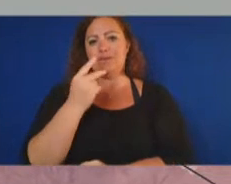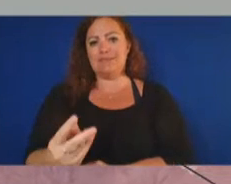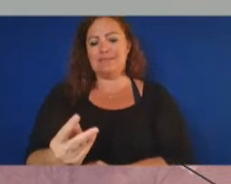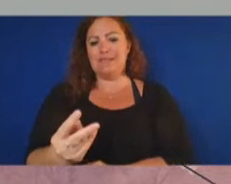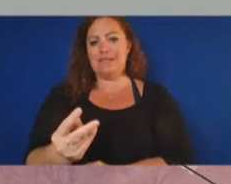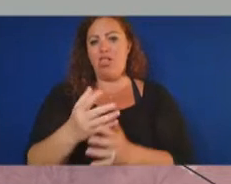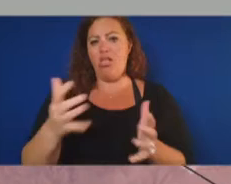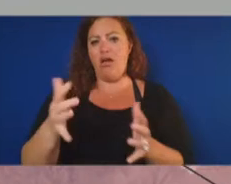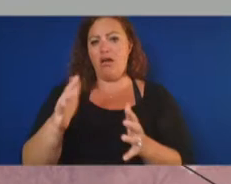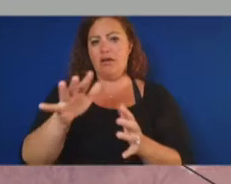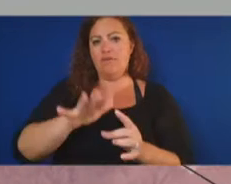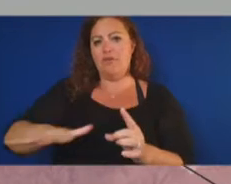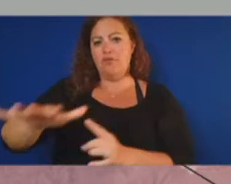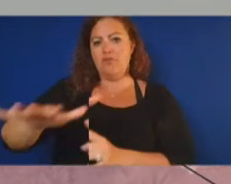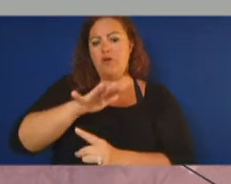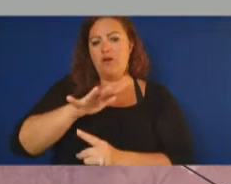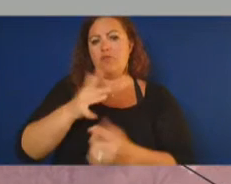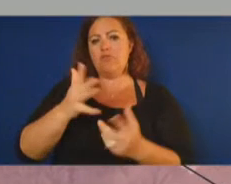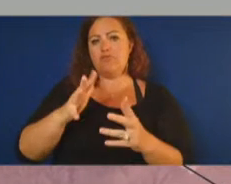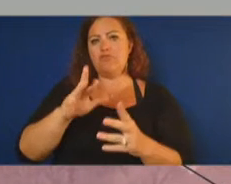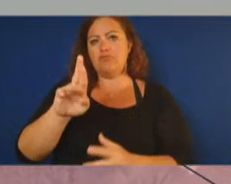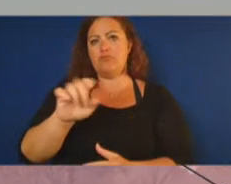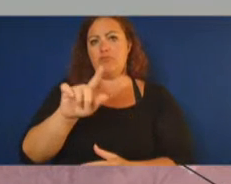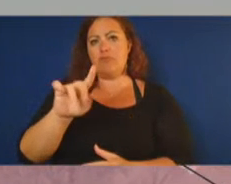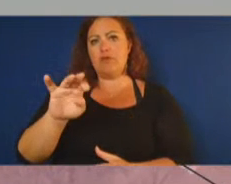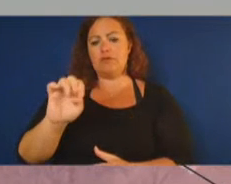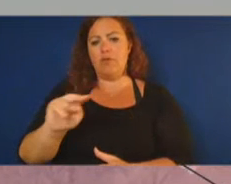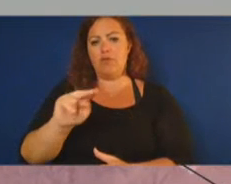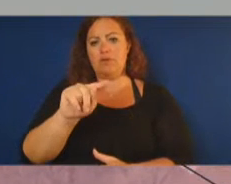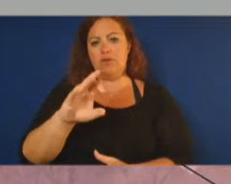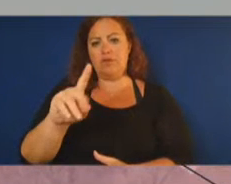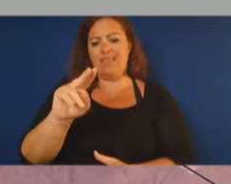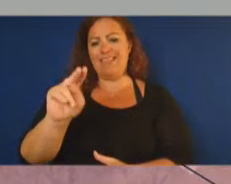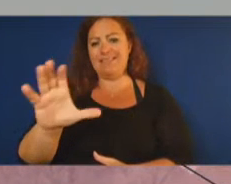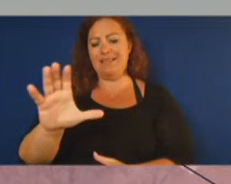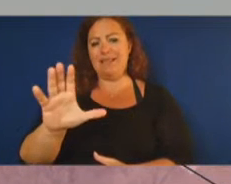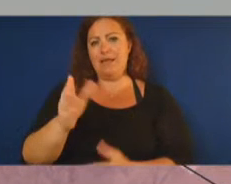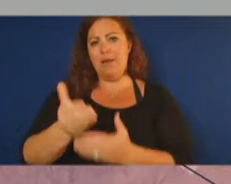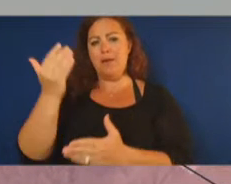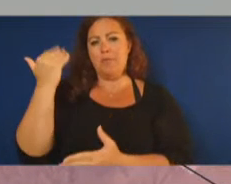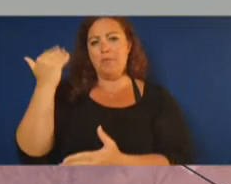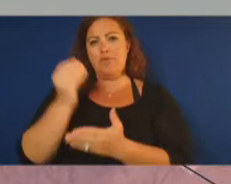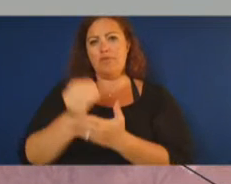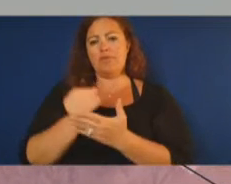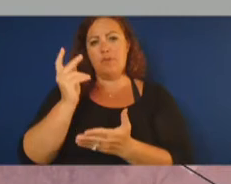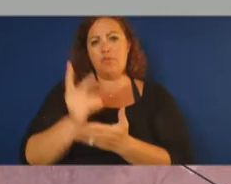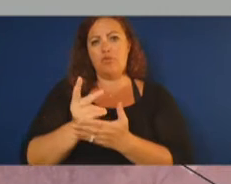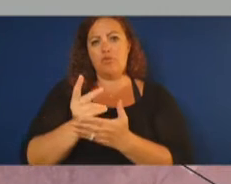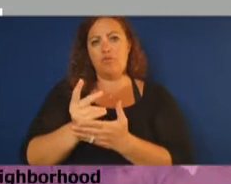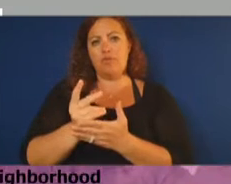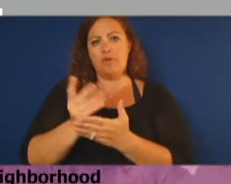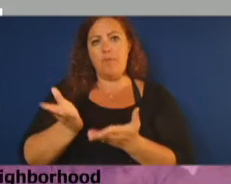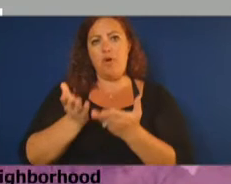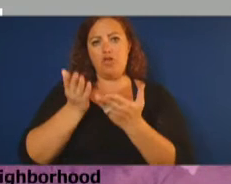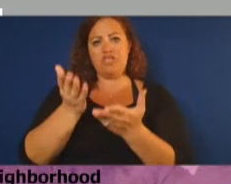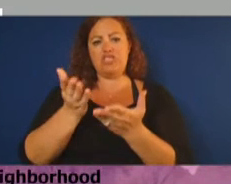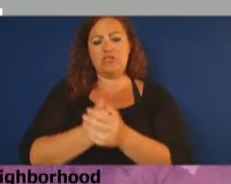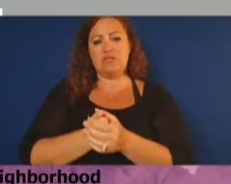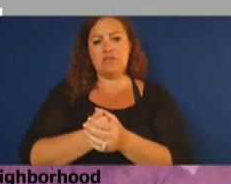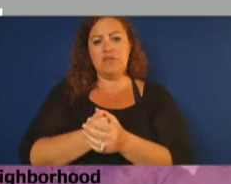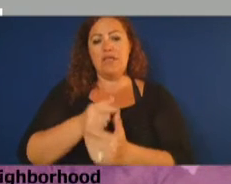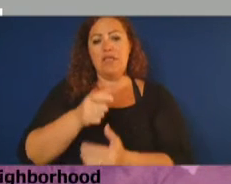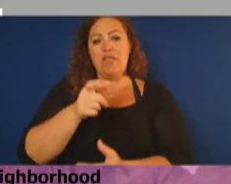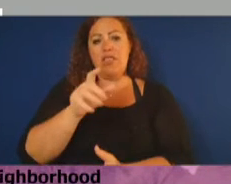surrounding area has been reson to TNC uh through some previously approved petitions uh this